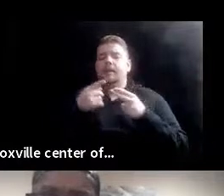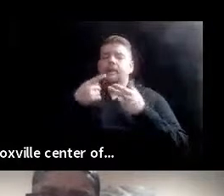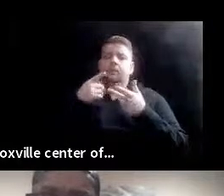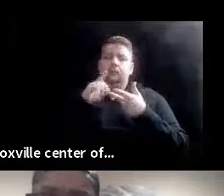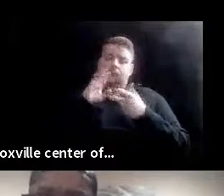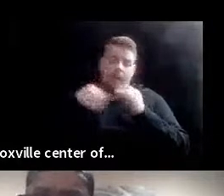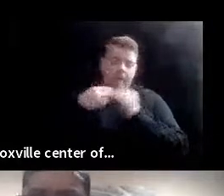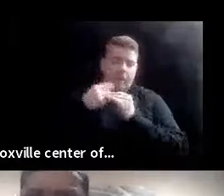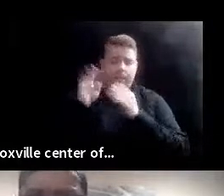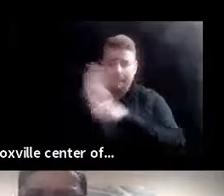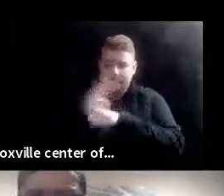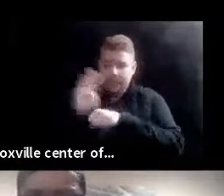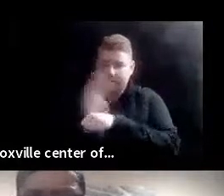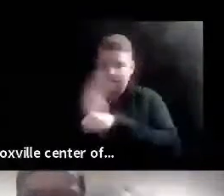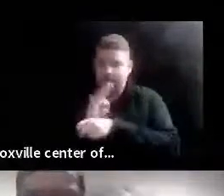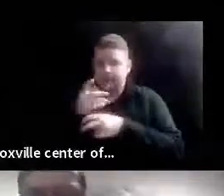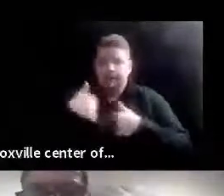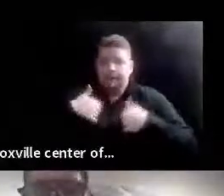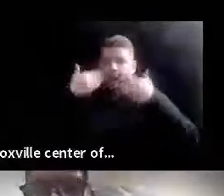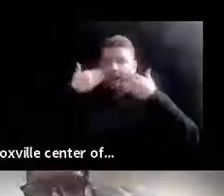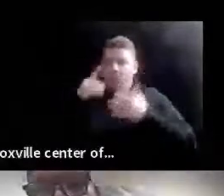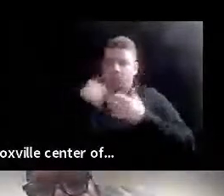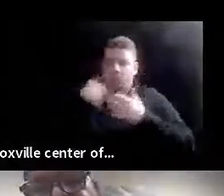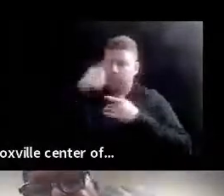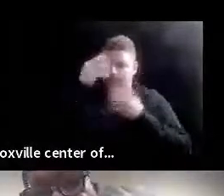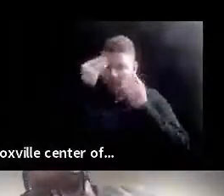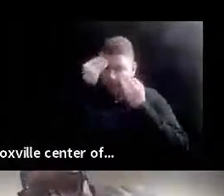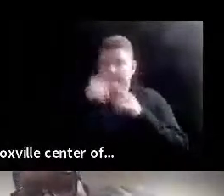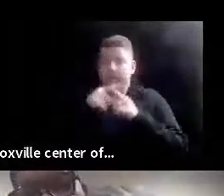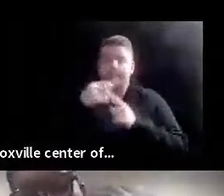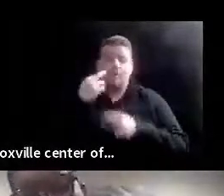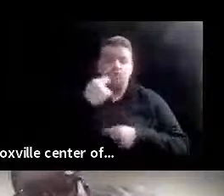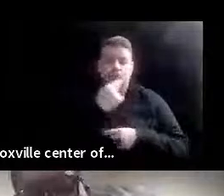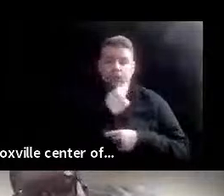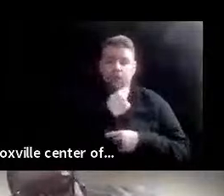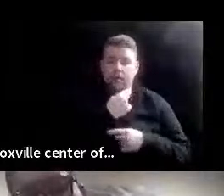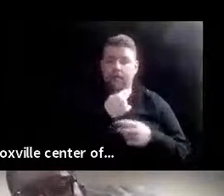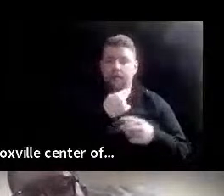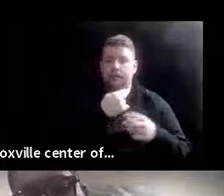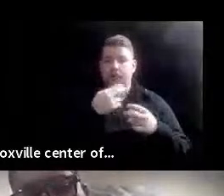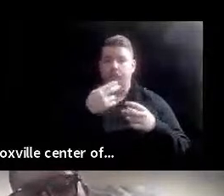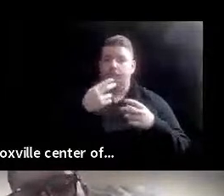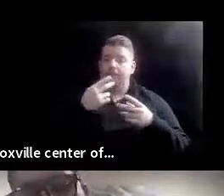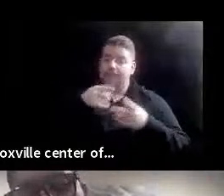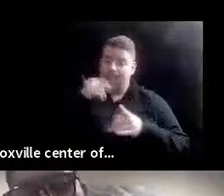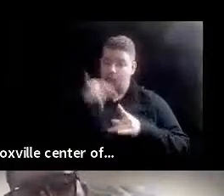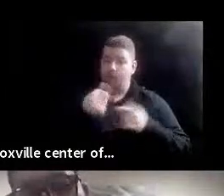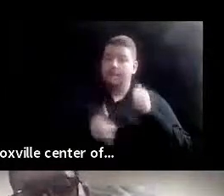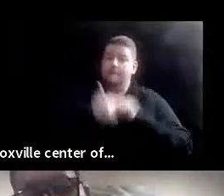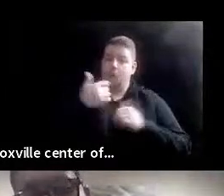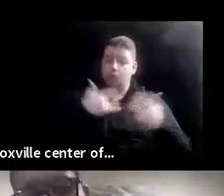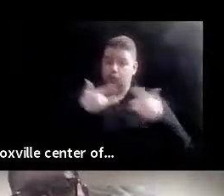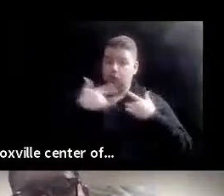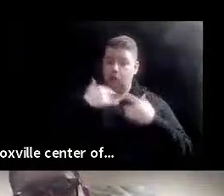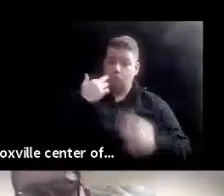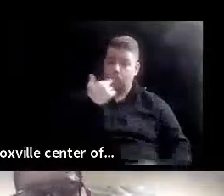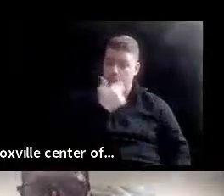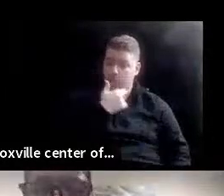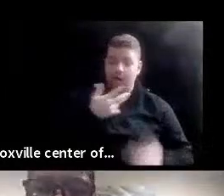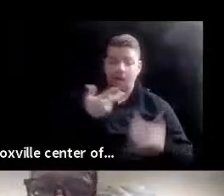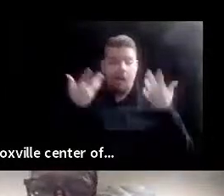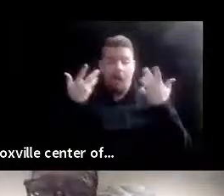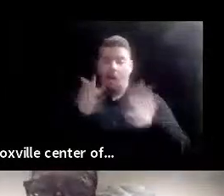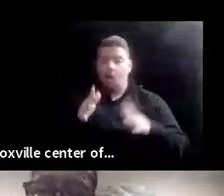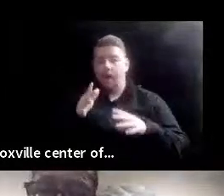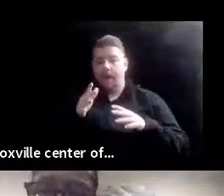businesses, and I don't know what you're thinking, if restaurants are the one that we're most concerned about, and they're already covered by